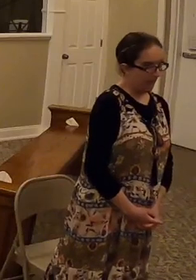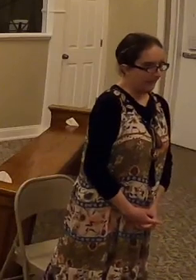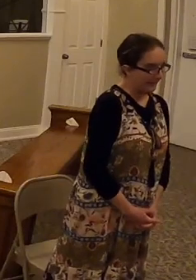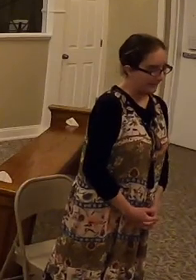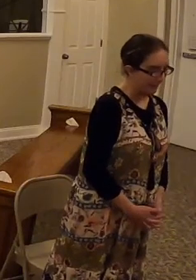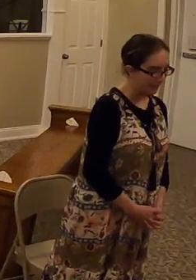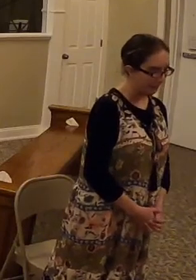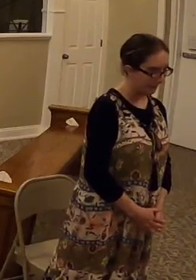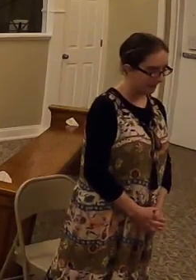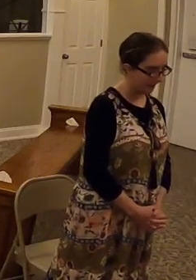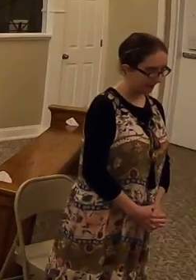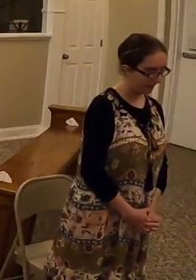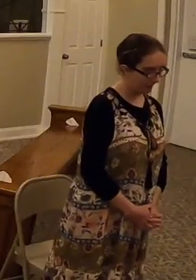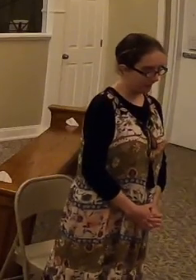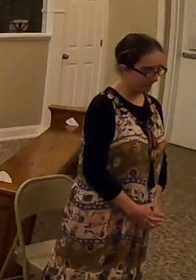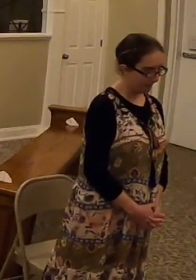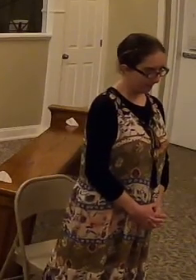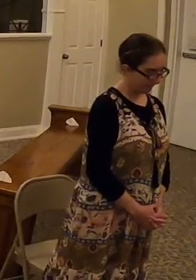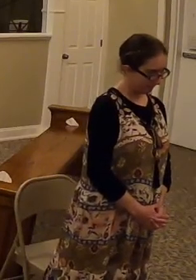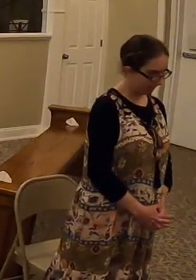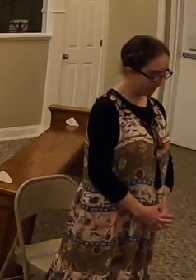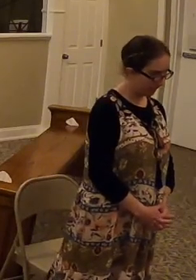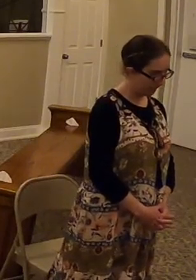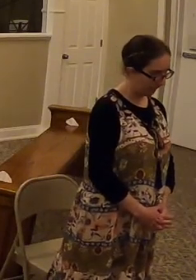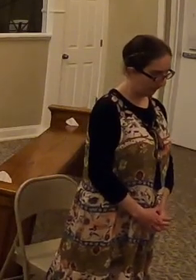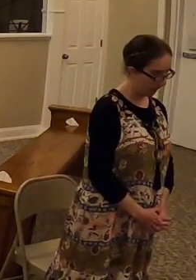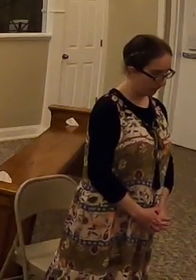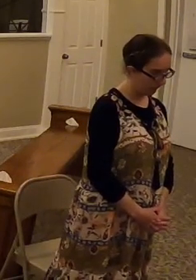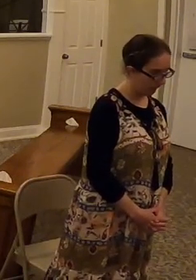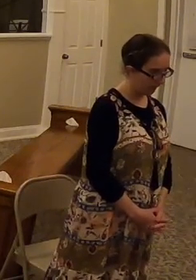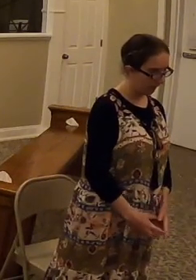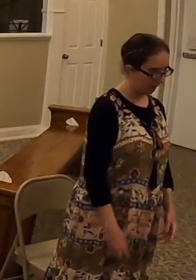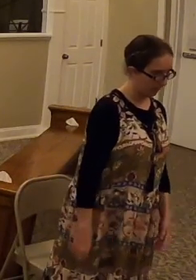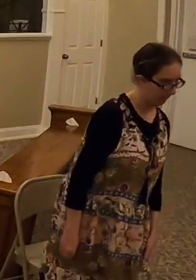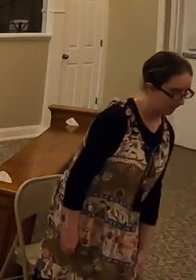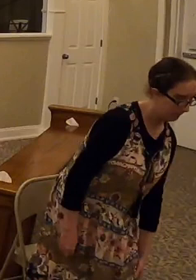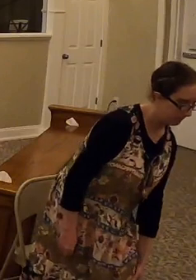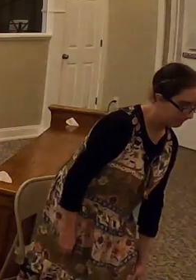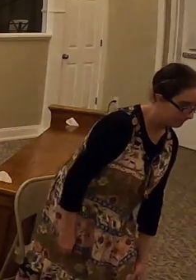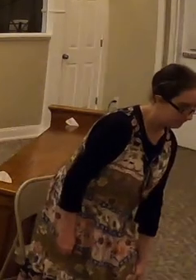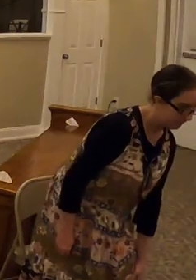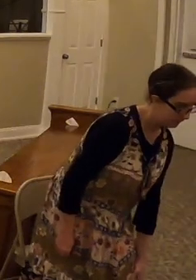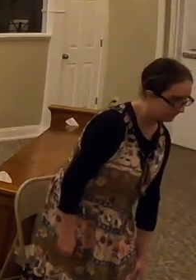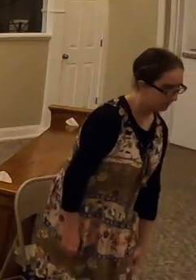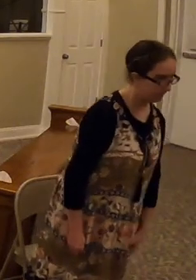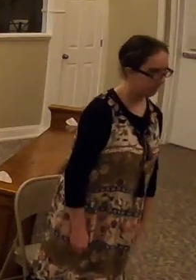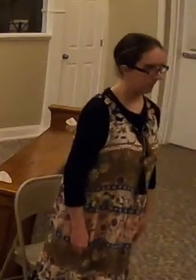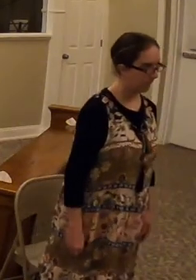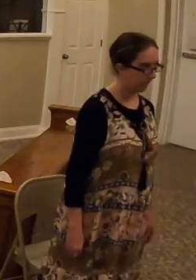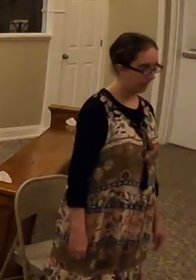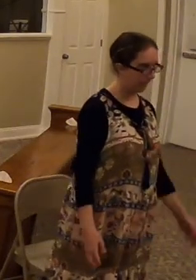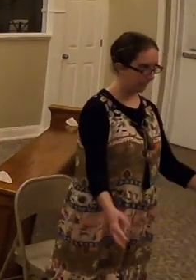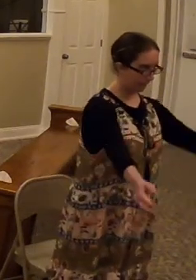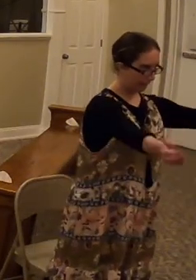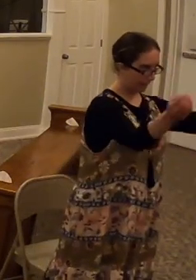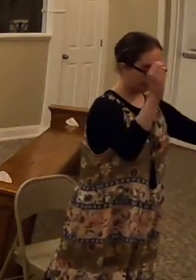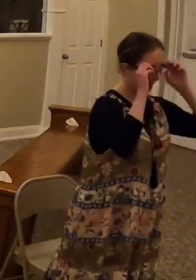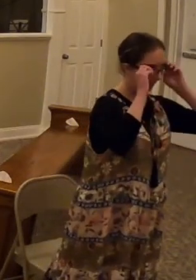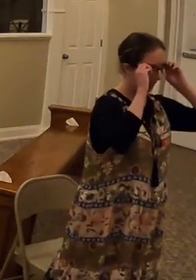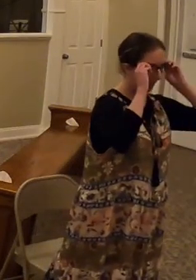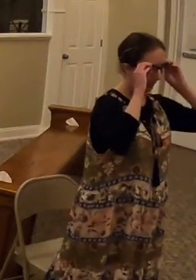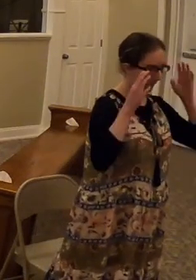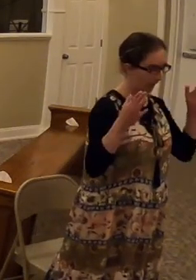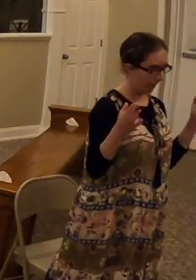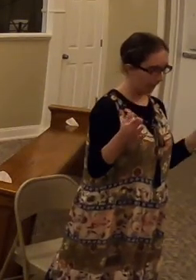God. Lord, I'm asking you right now that you would move, God, that you would touch, Lord, every need. God, you